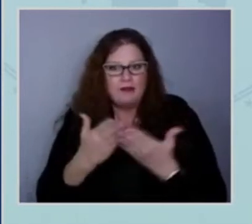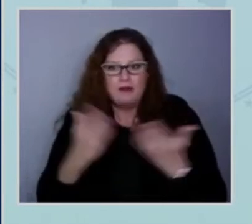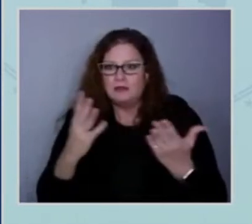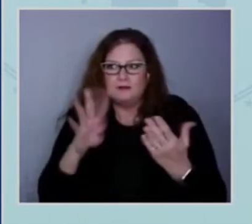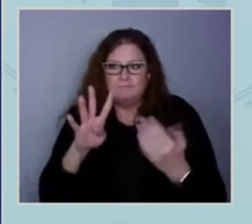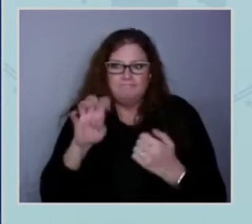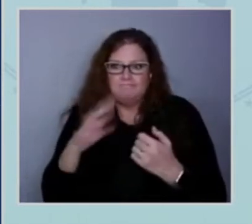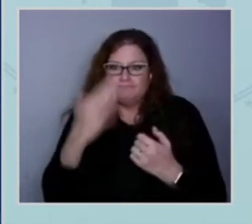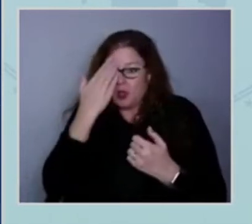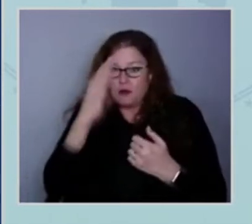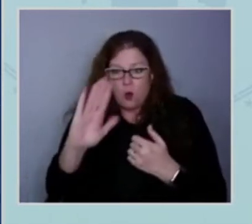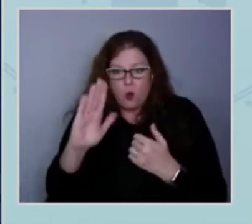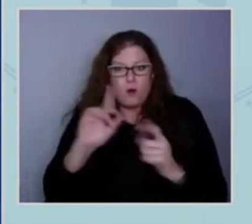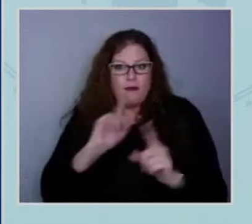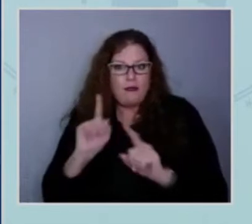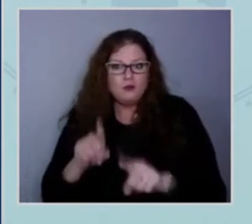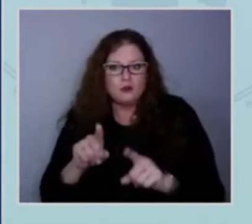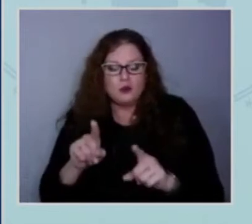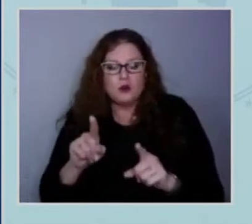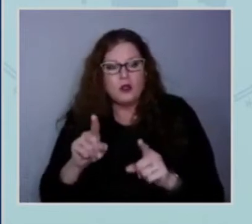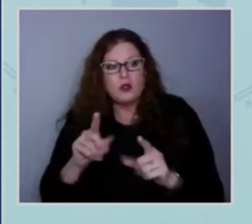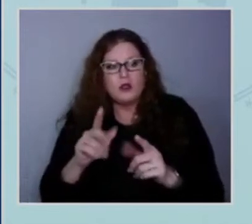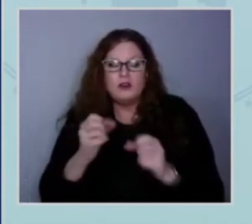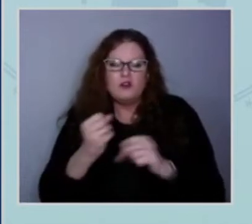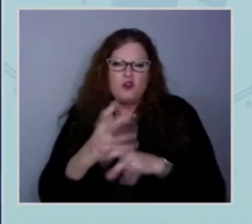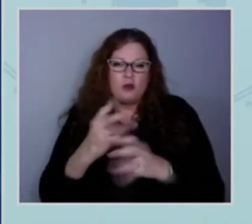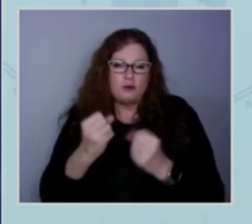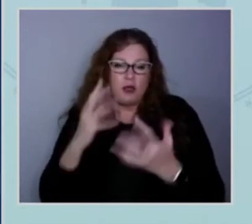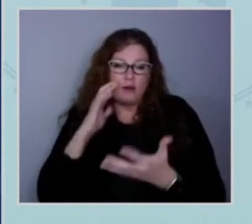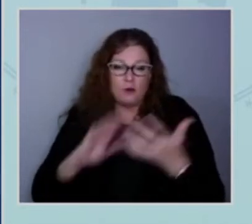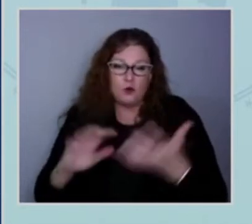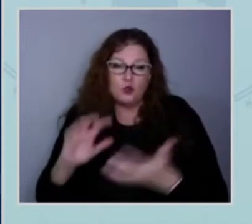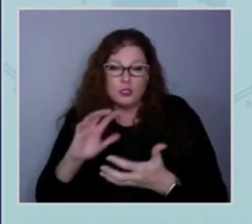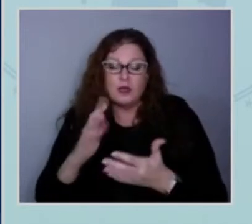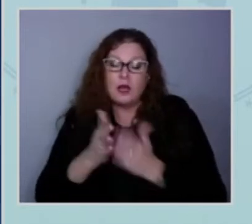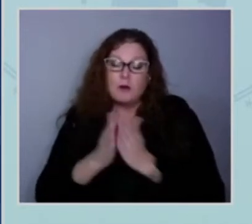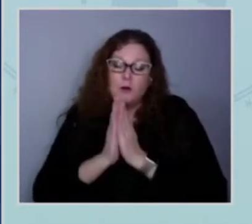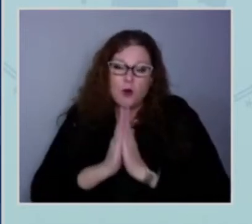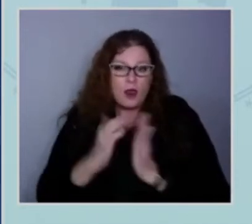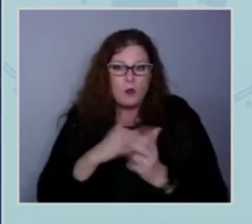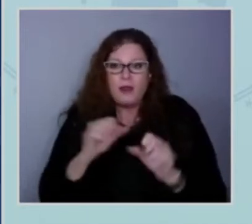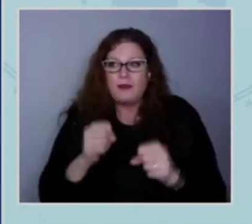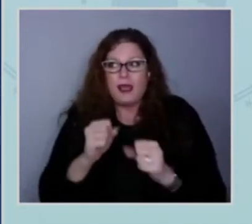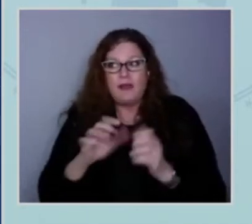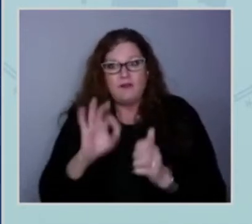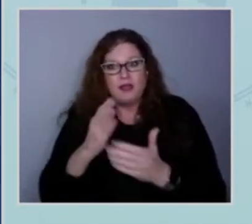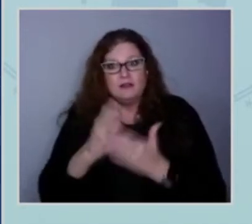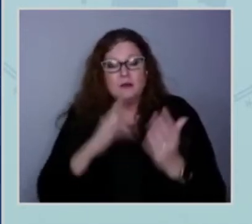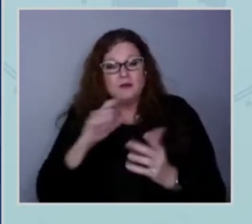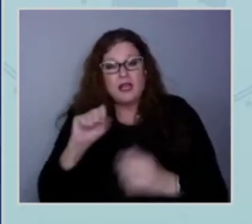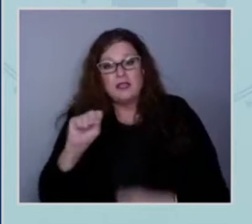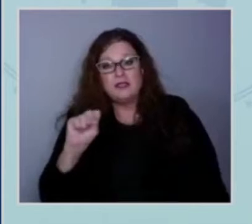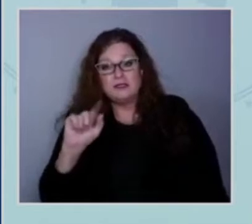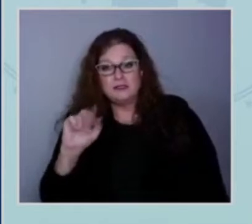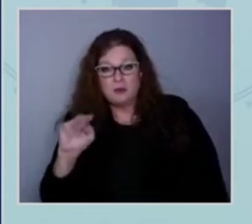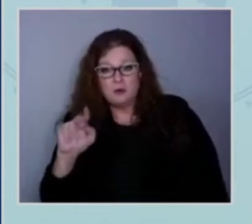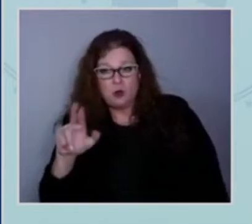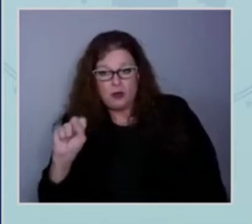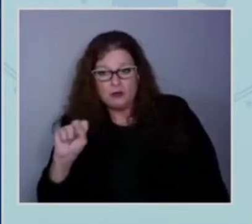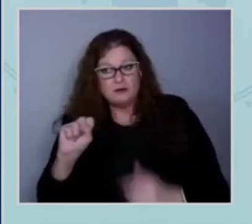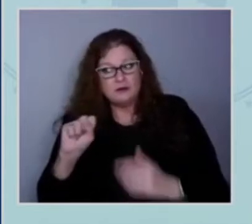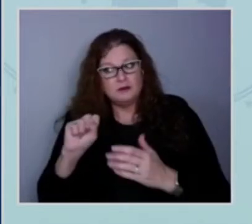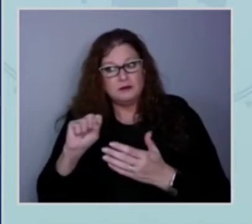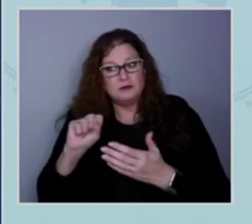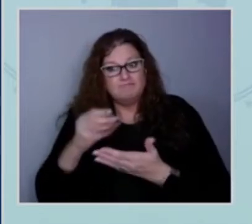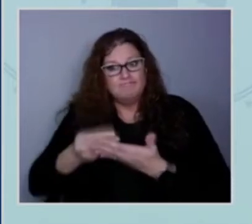underlying health issues. It's just so many unanswered questions, and it brings a lot of confusion. I do pray